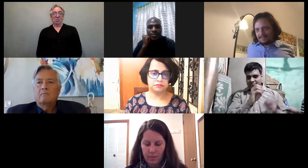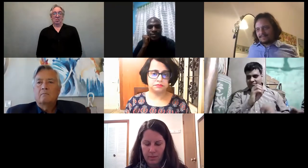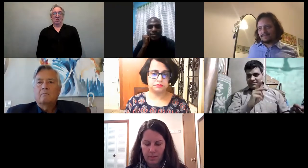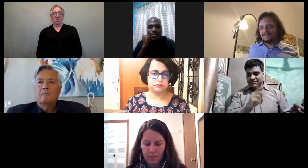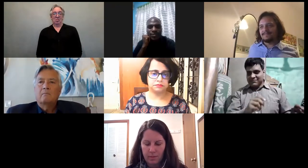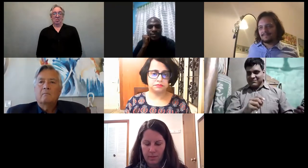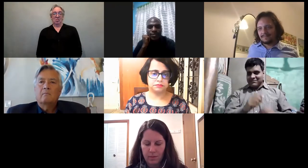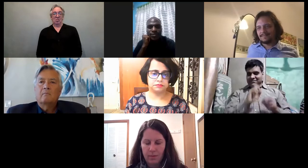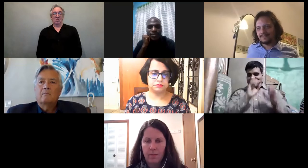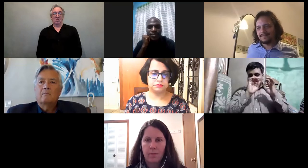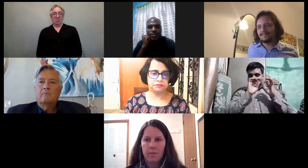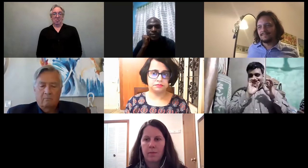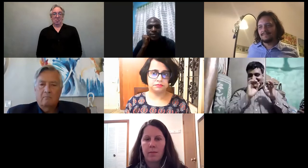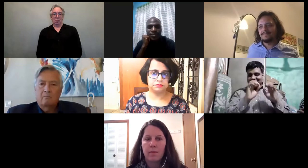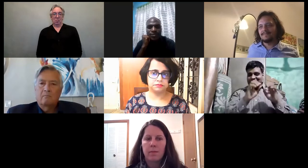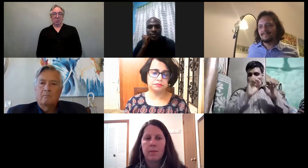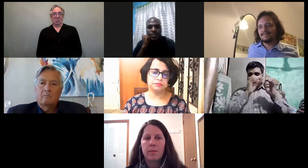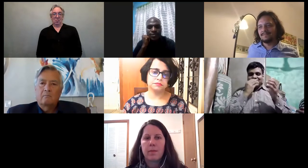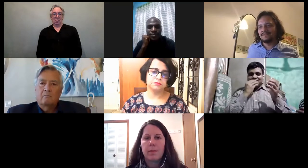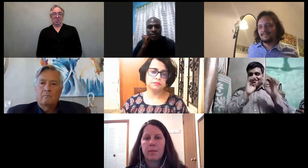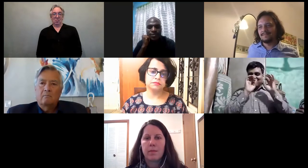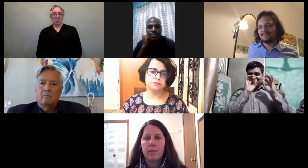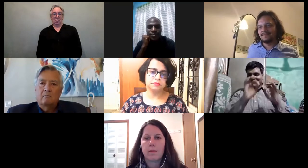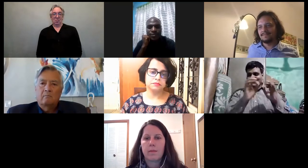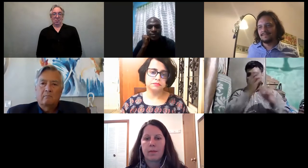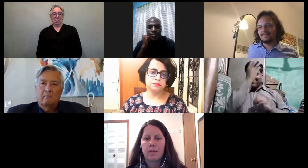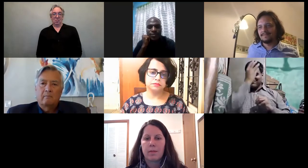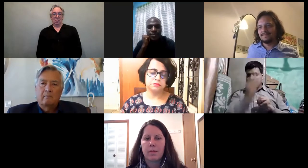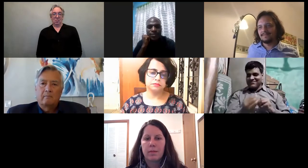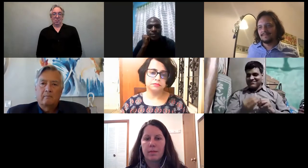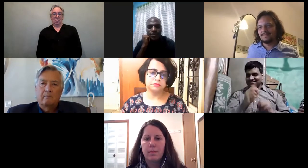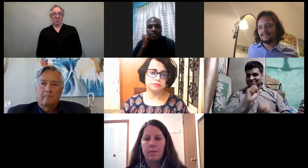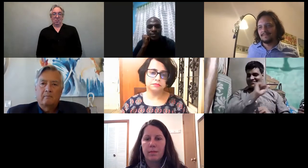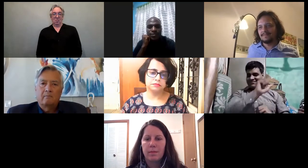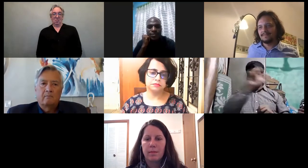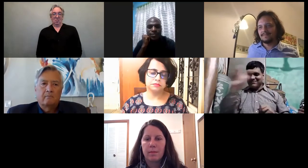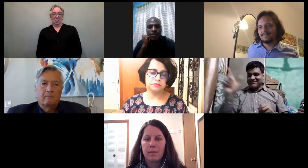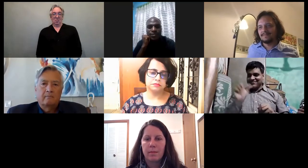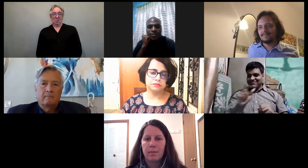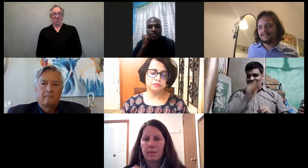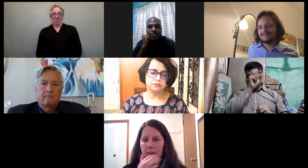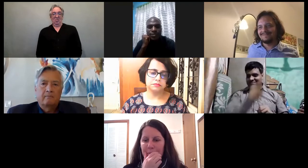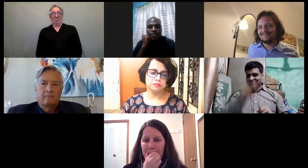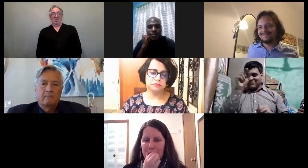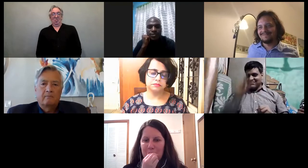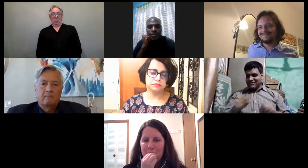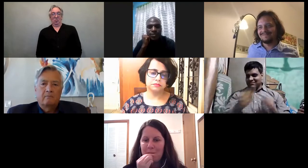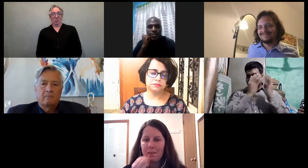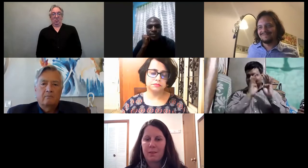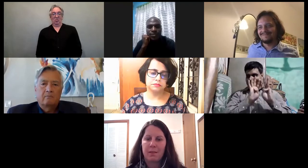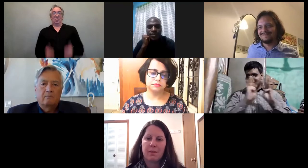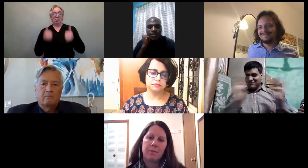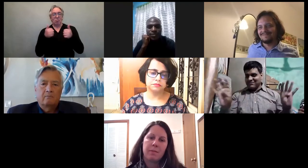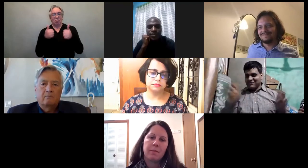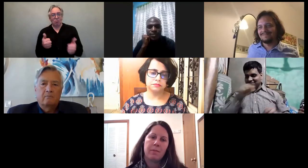Great. Uh, Good evening to all of